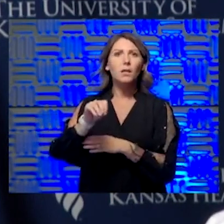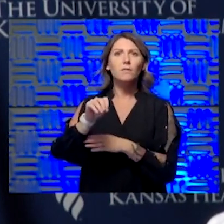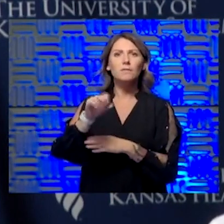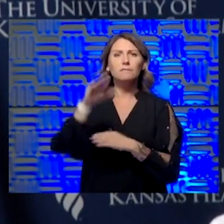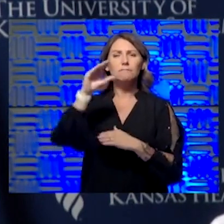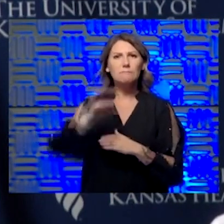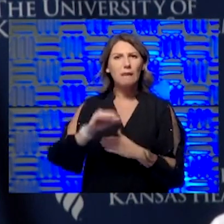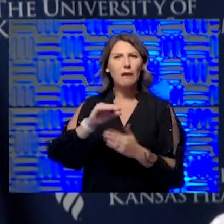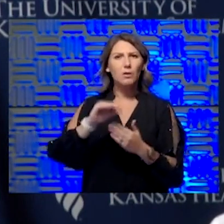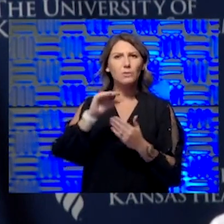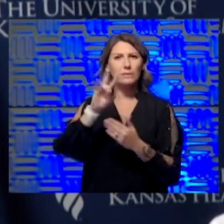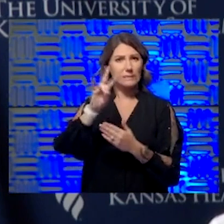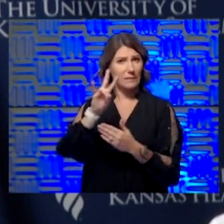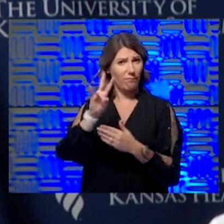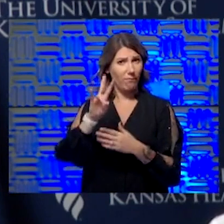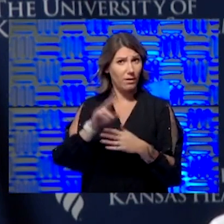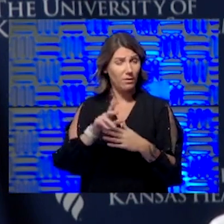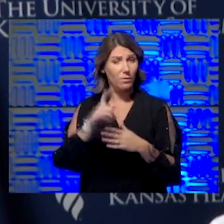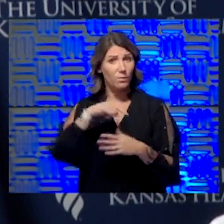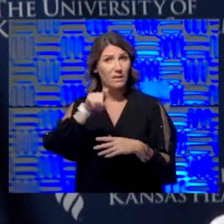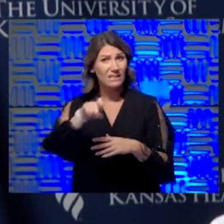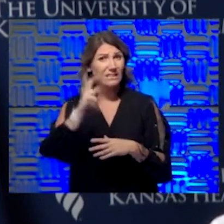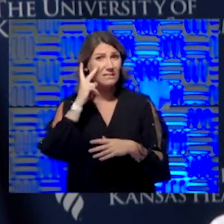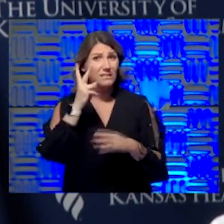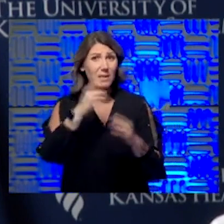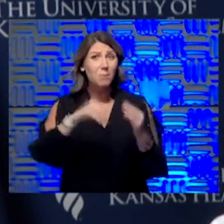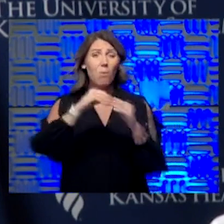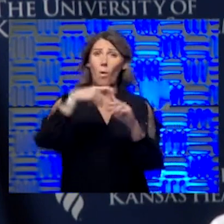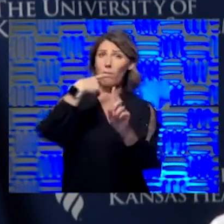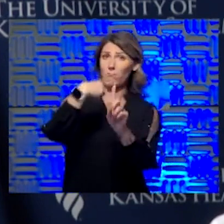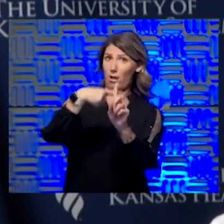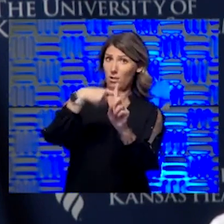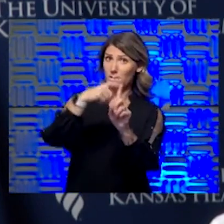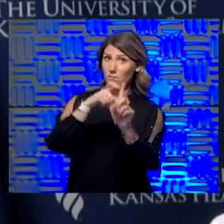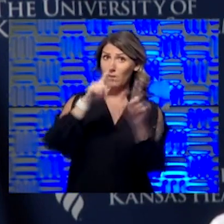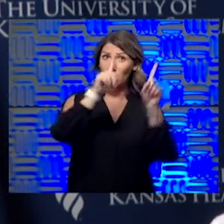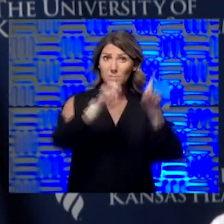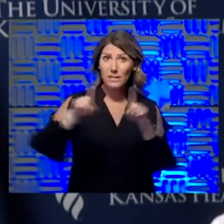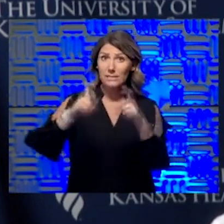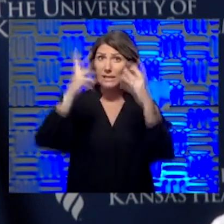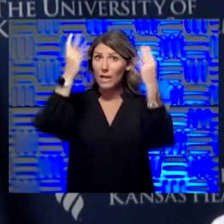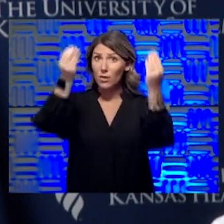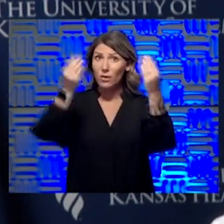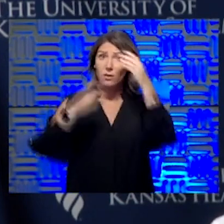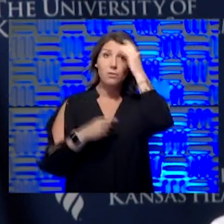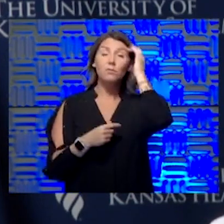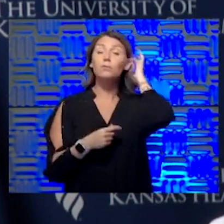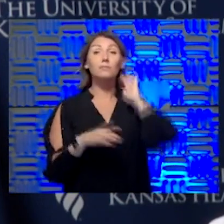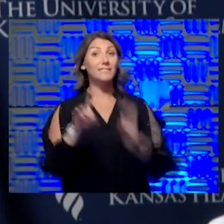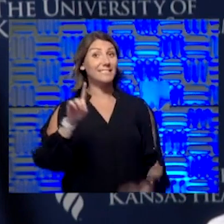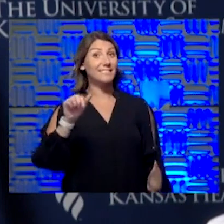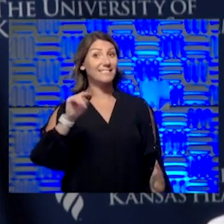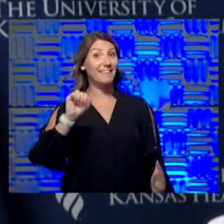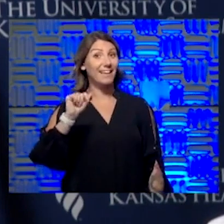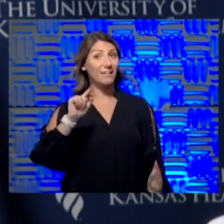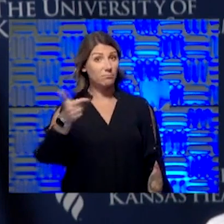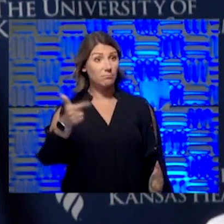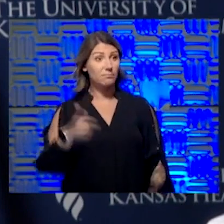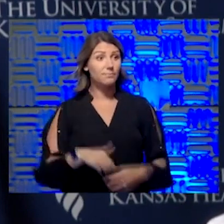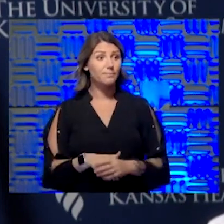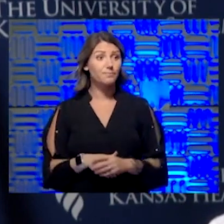look different. It'll feel different. There won't be as many people around at all, which is the intention. And they'll go right back to the exam room.